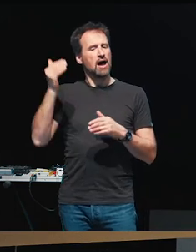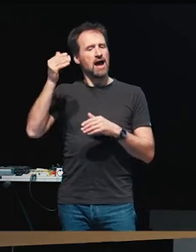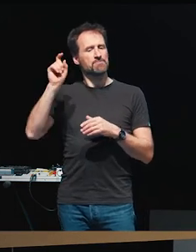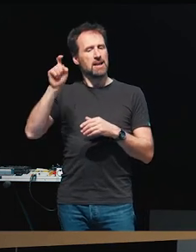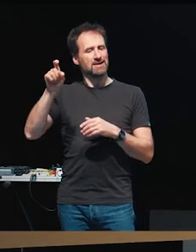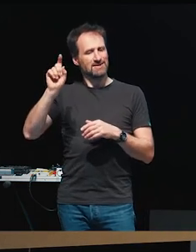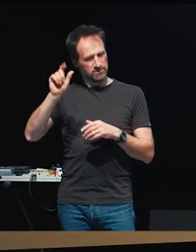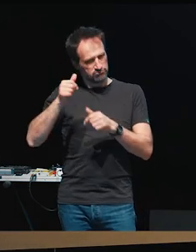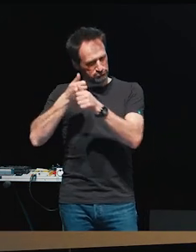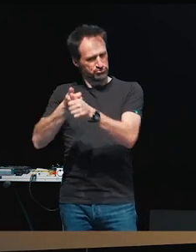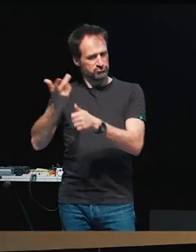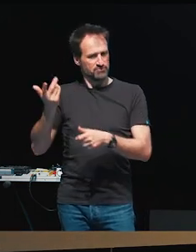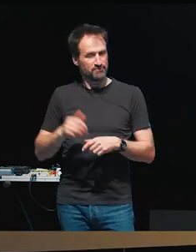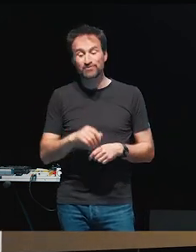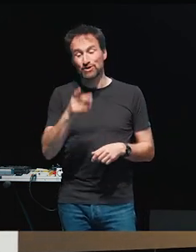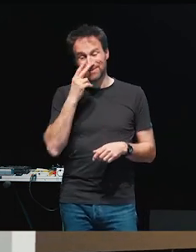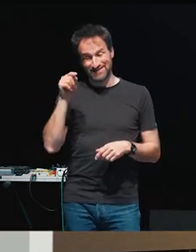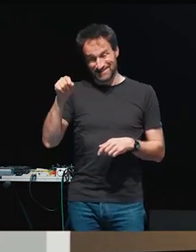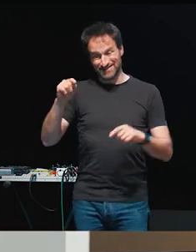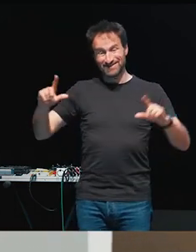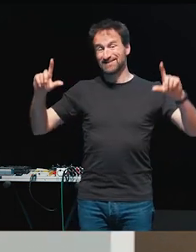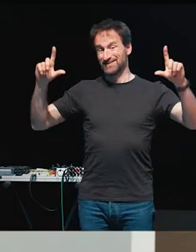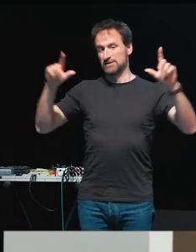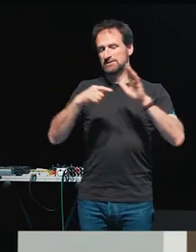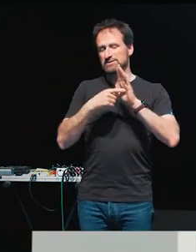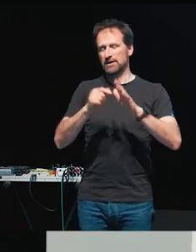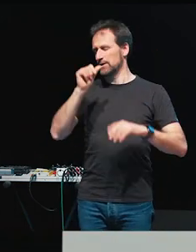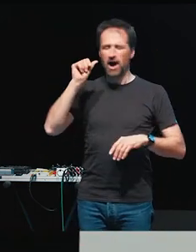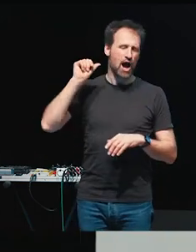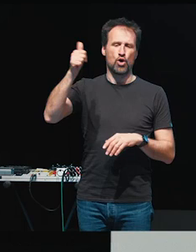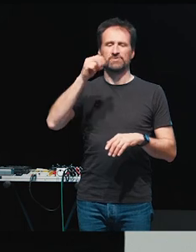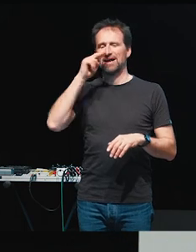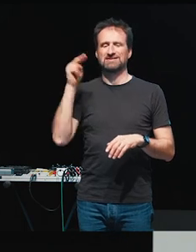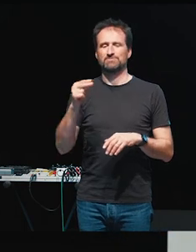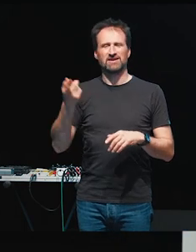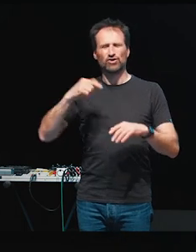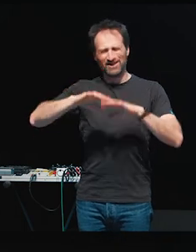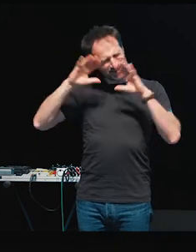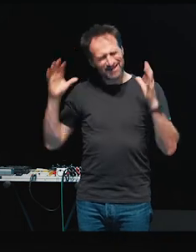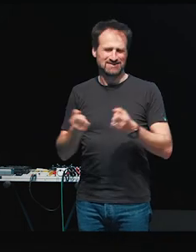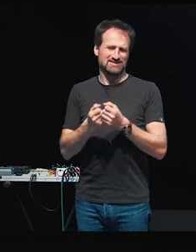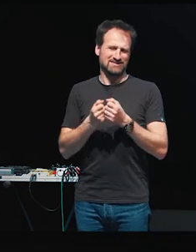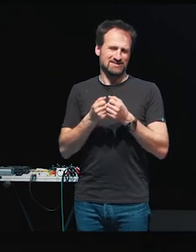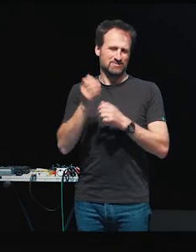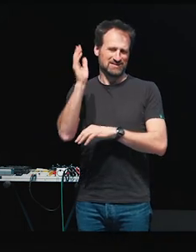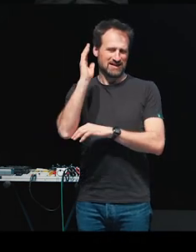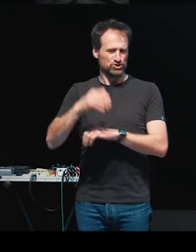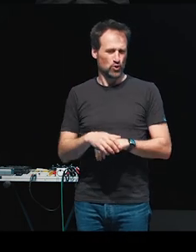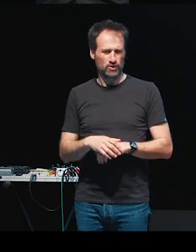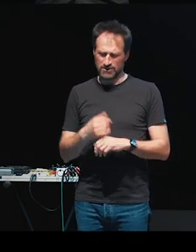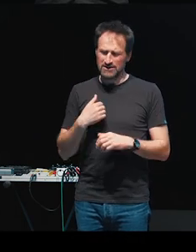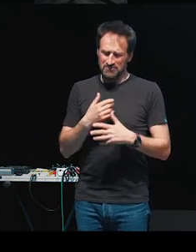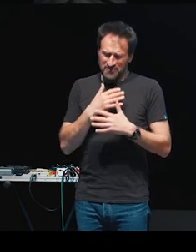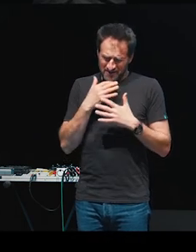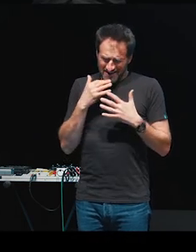here shows the most important aspect of this whole presentation. I'm putting a lot of emphasis into it. If